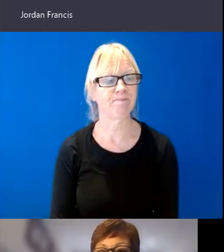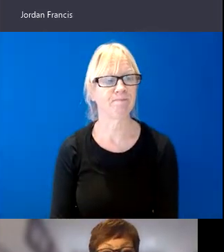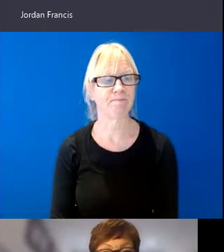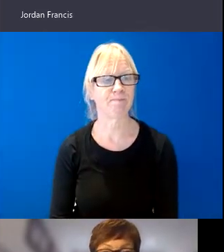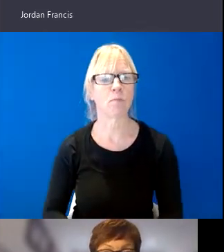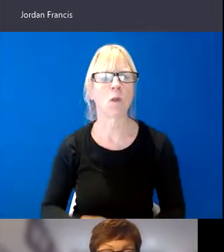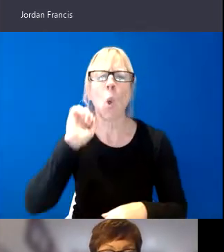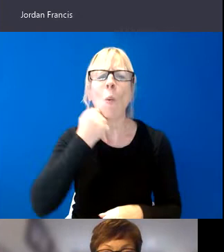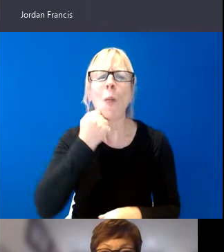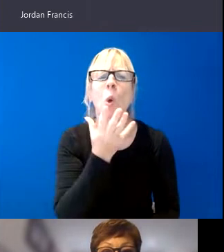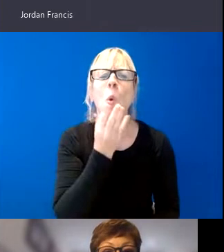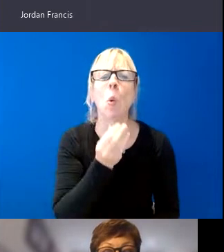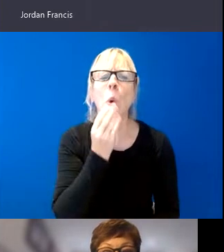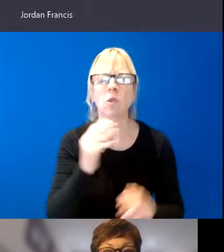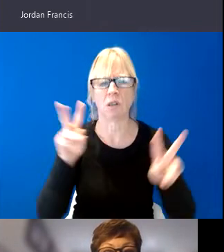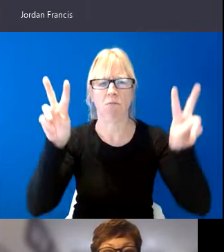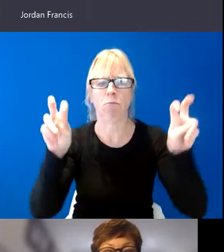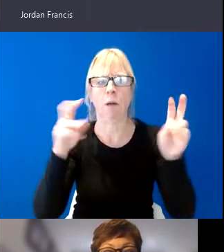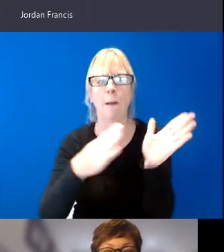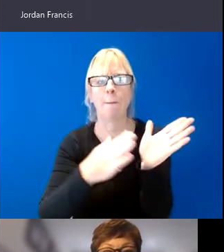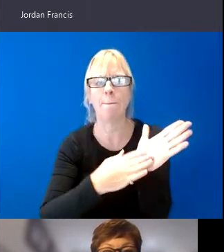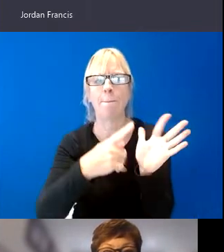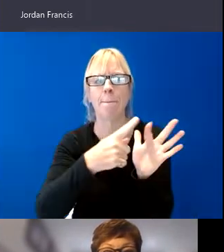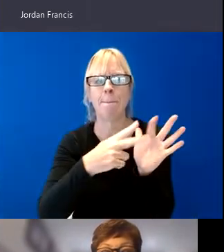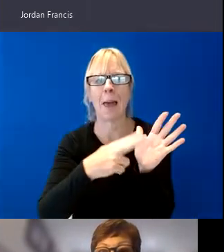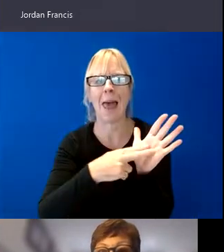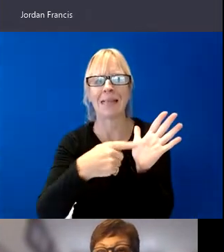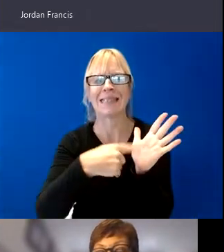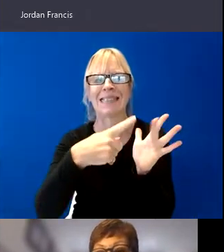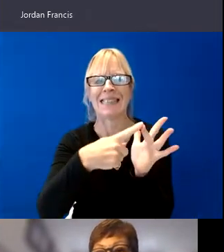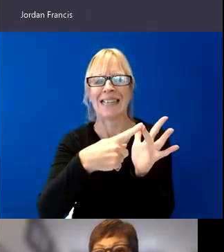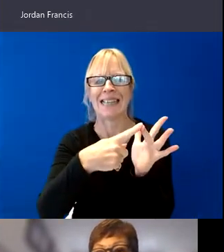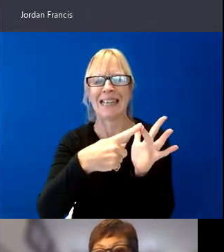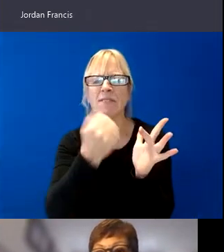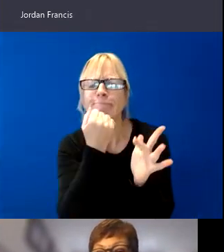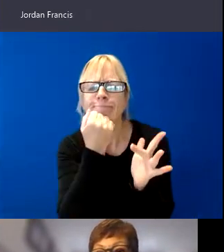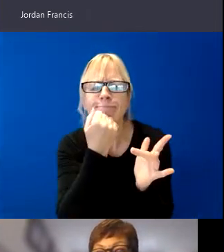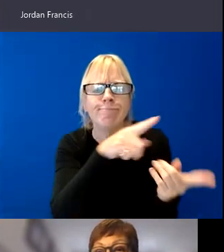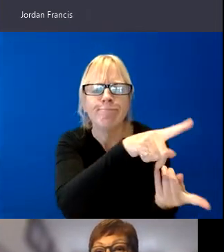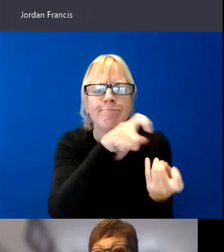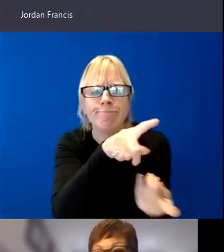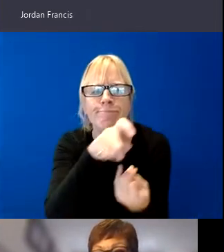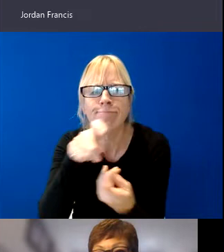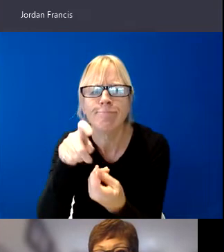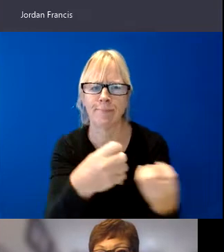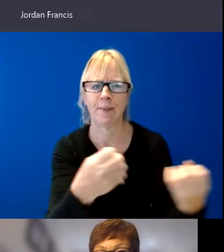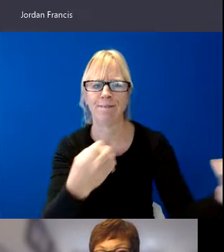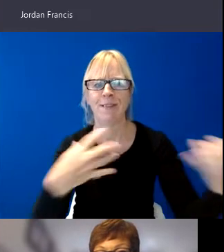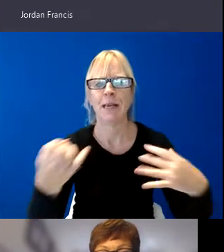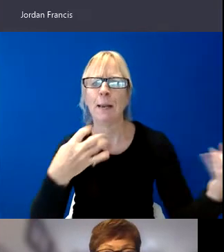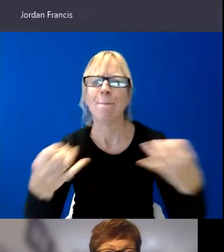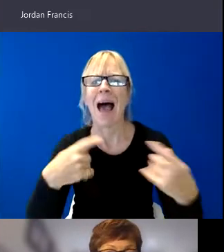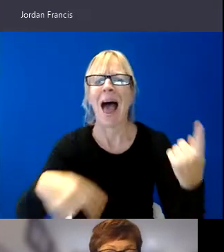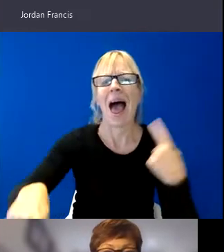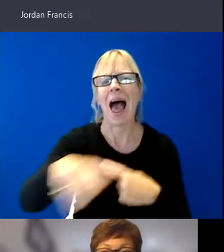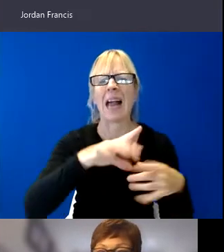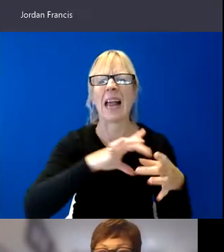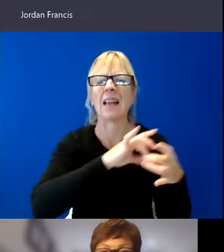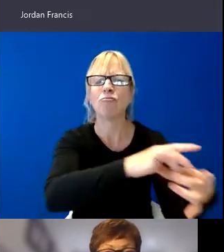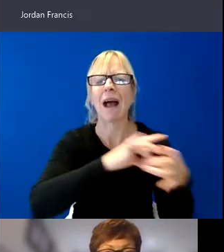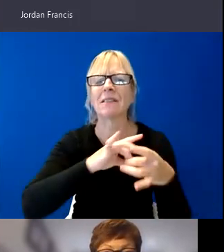We're going to be using Menti today. Mentimeter is a tool that we use for some interactive work during